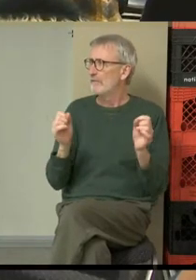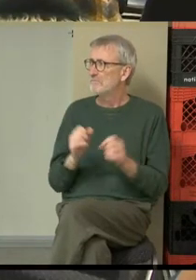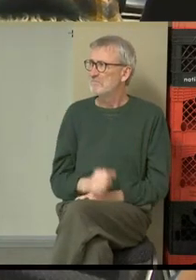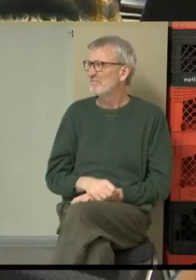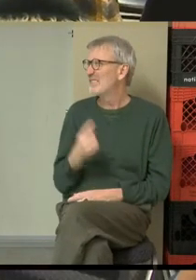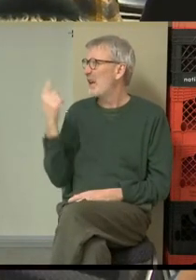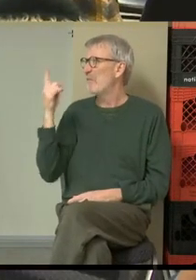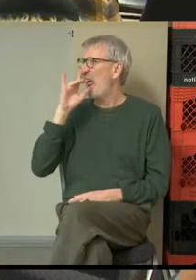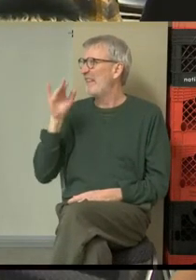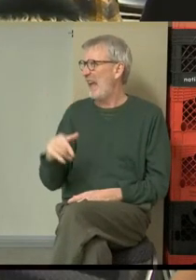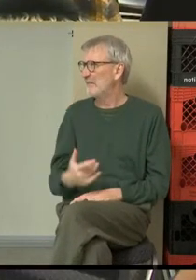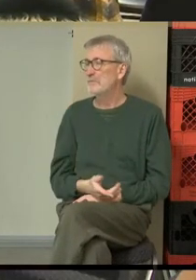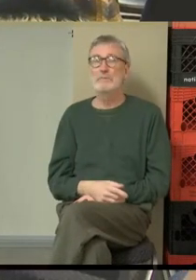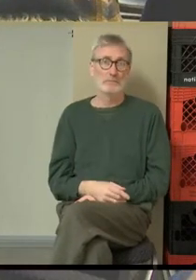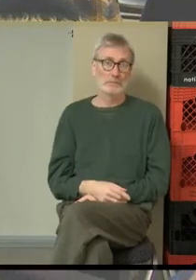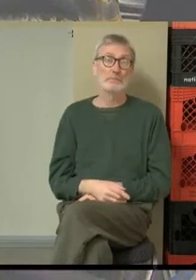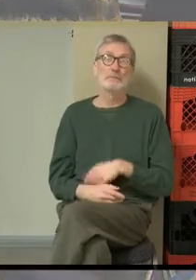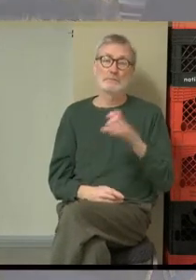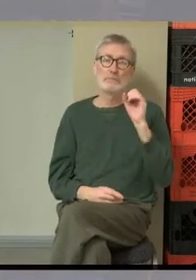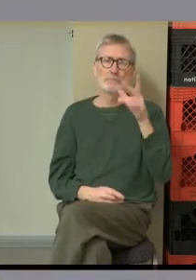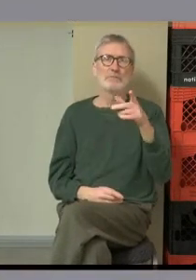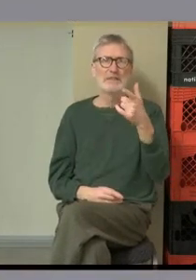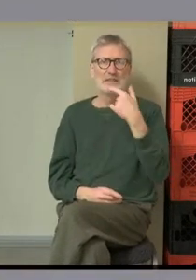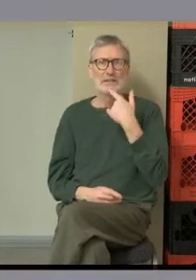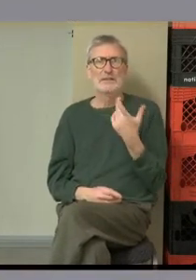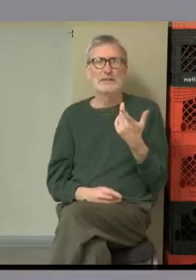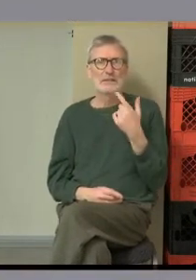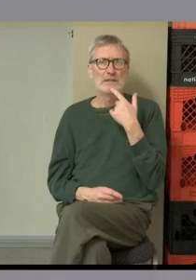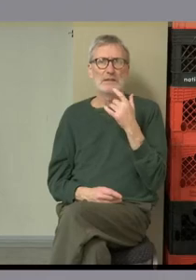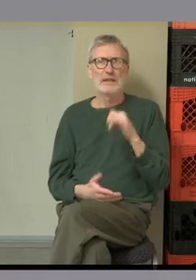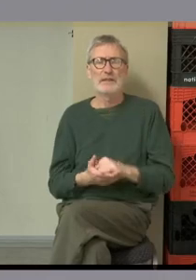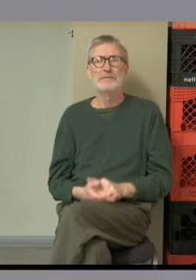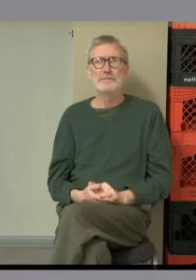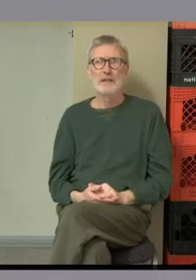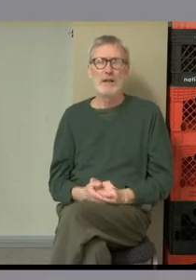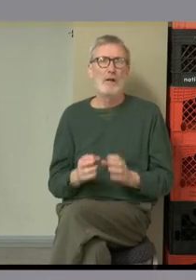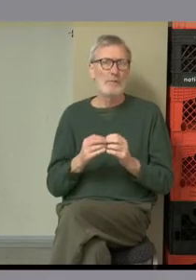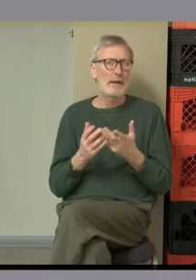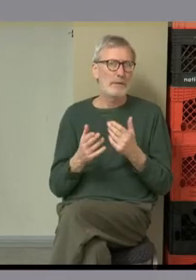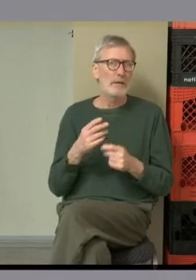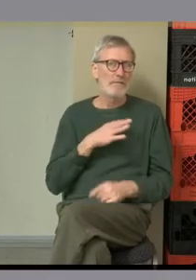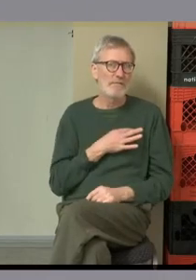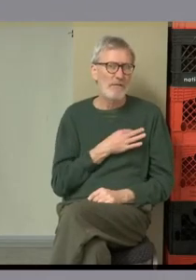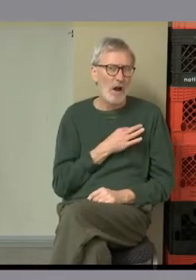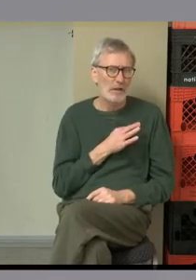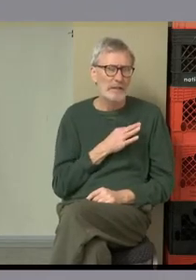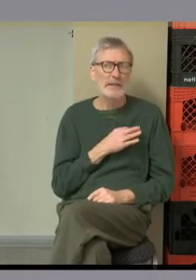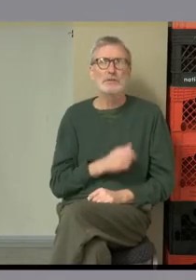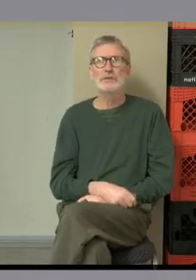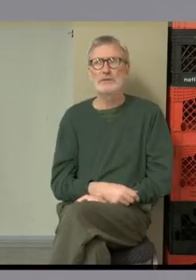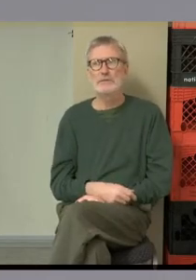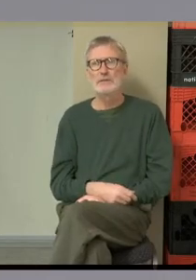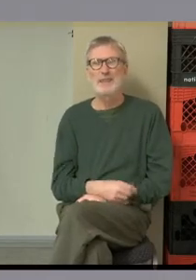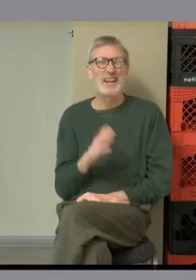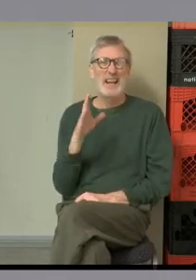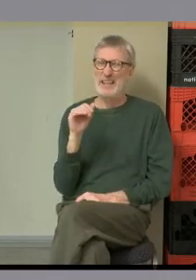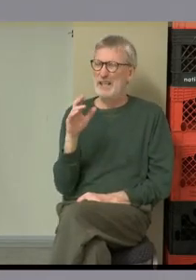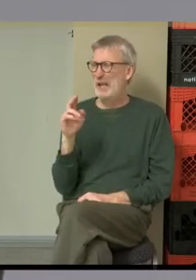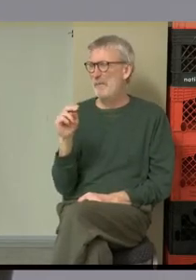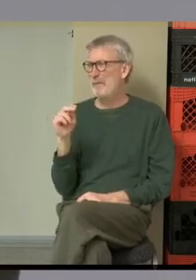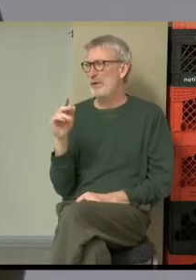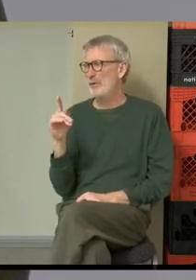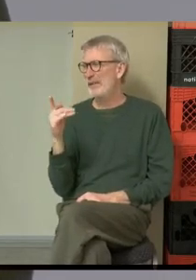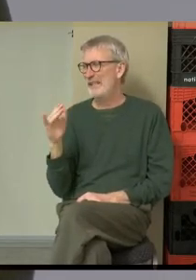So, you know, just something like that. Okay. So, again, the note was about, you know, volunteers, community park rangers or something like